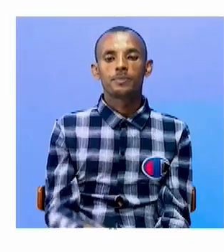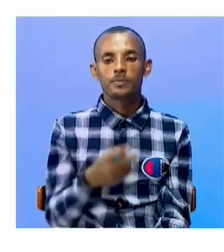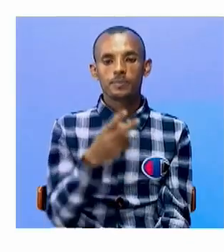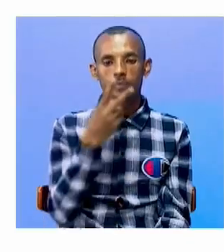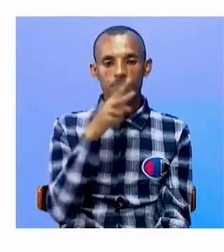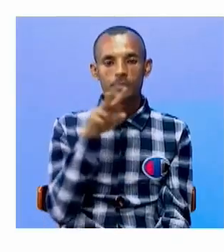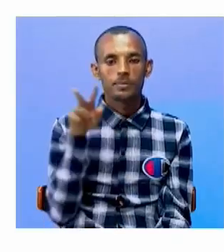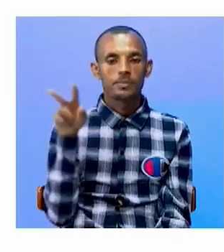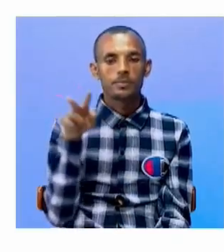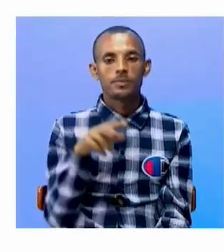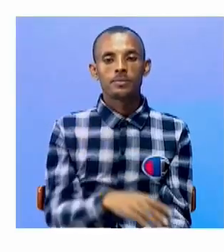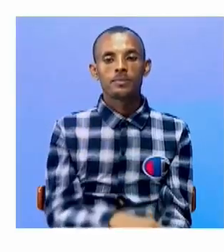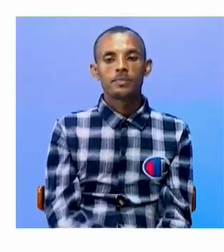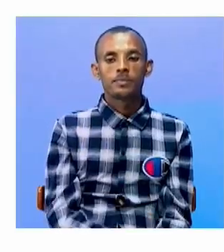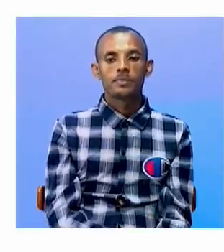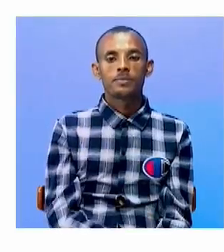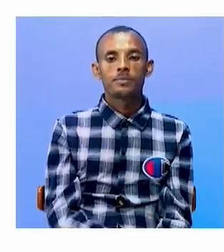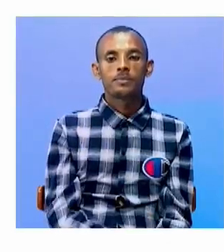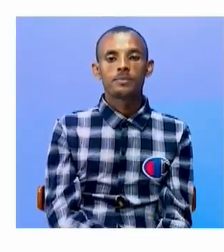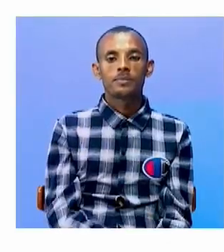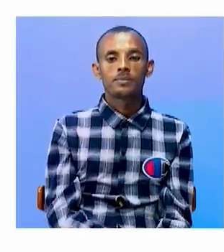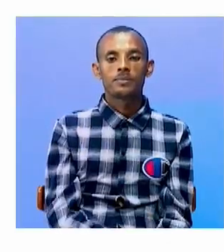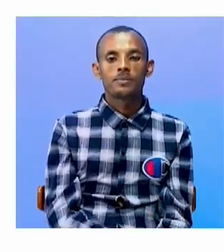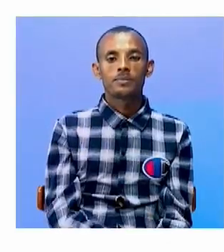to see the rules,